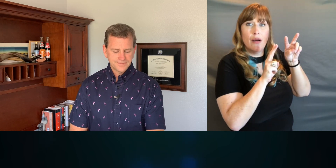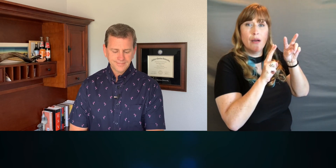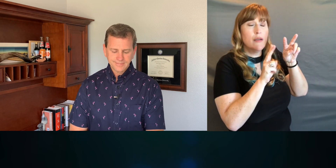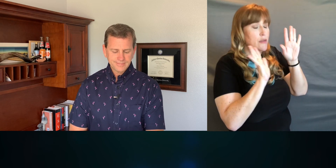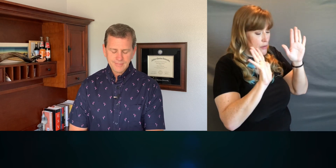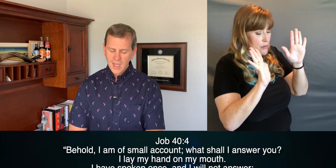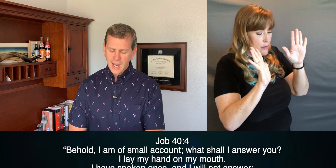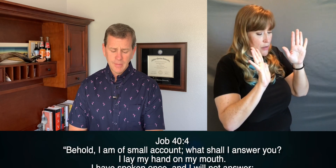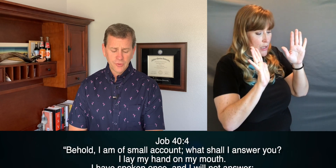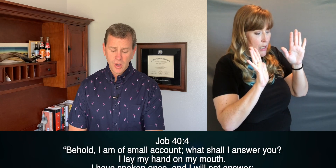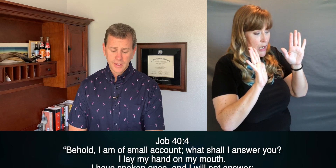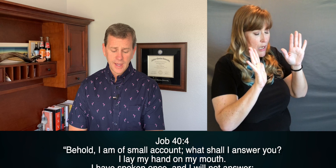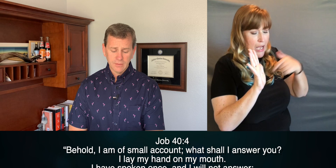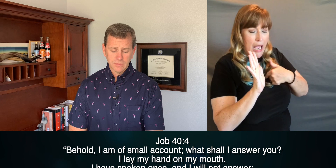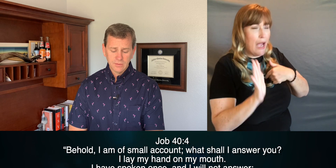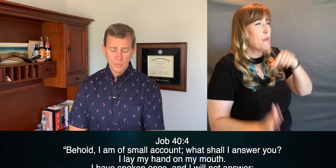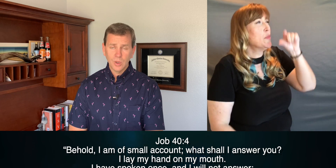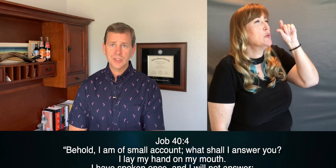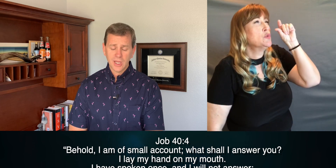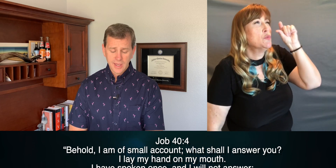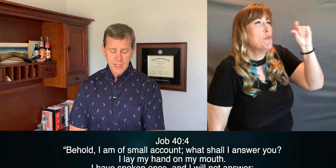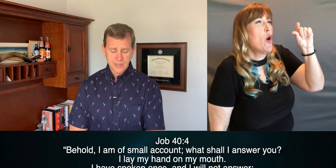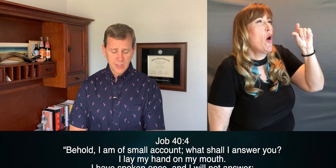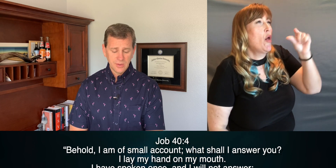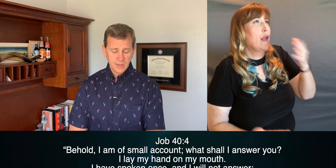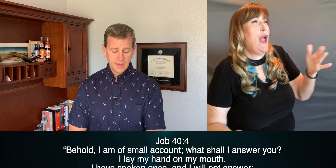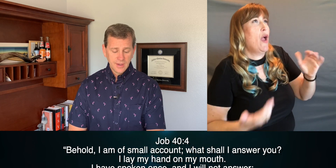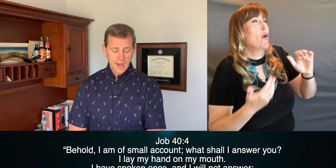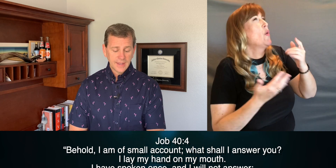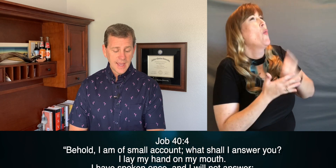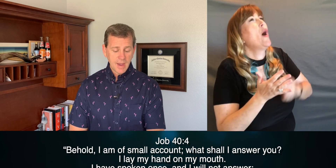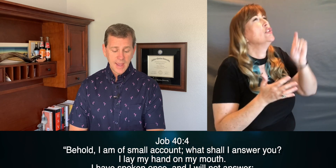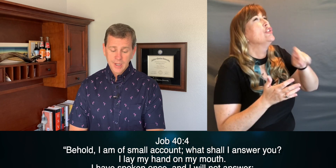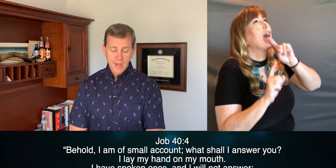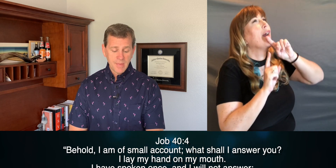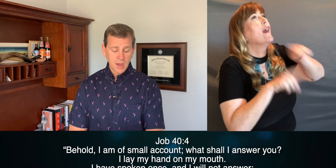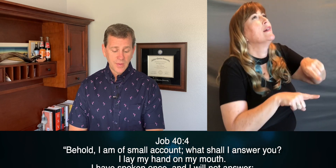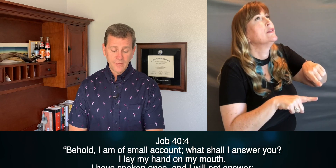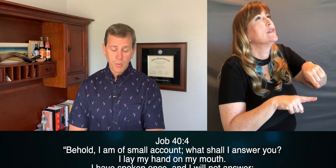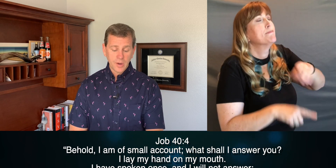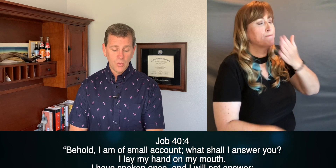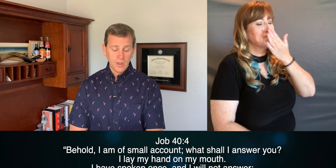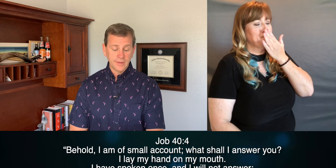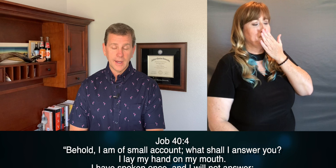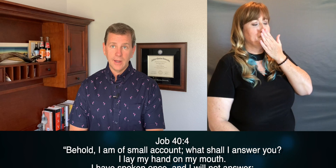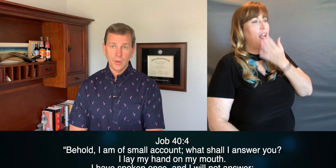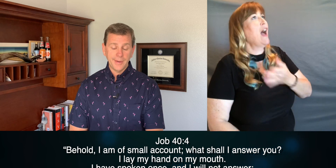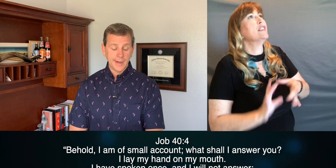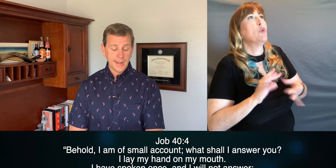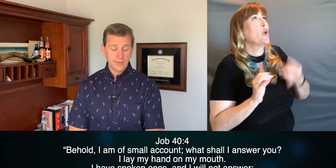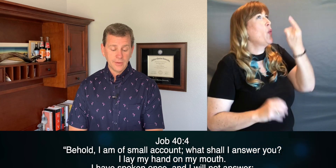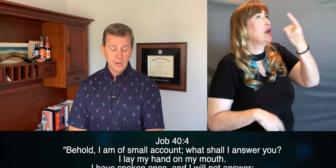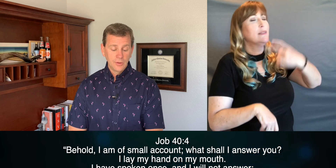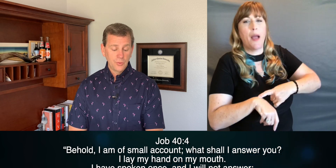behold, I am of small account. What shall I answer you? I lay my hand on my mouth. I have spoken once and I will